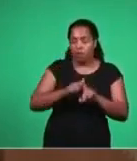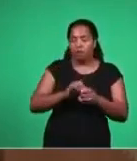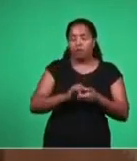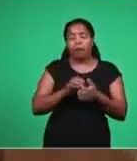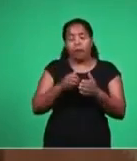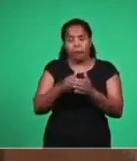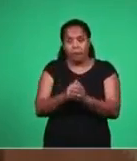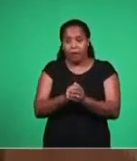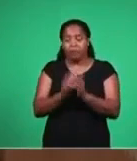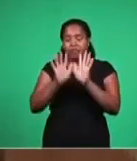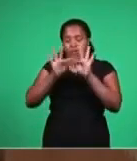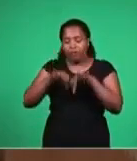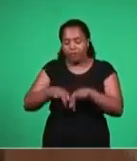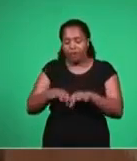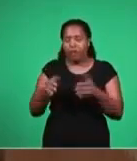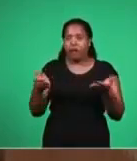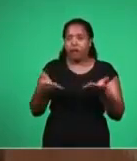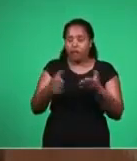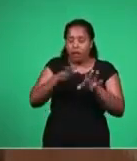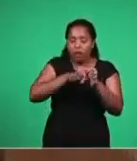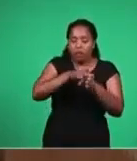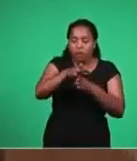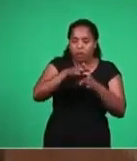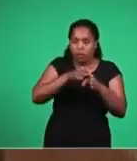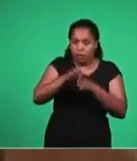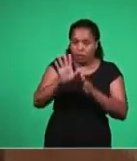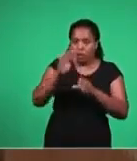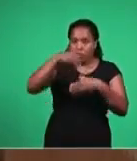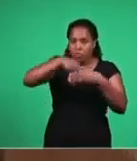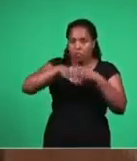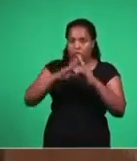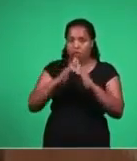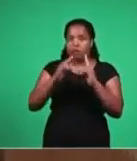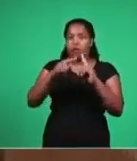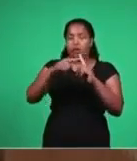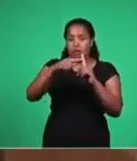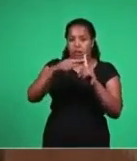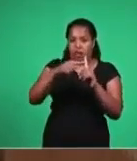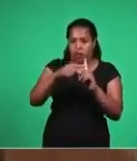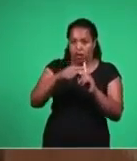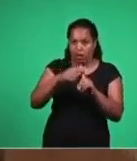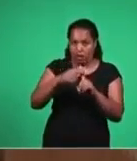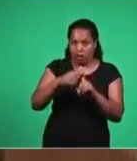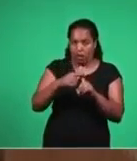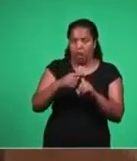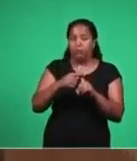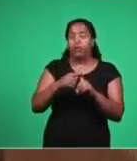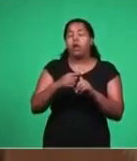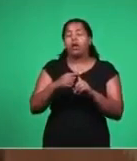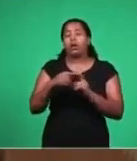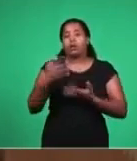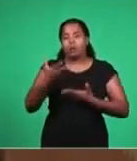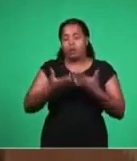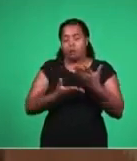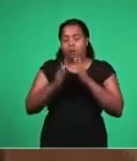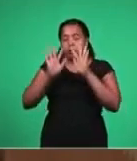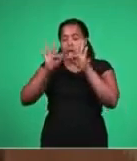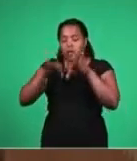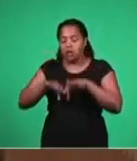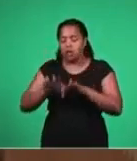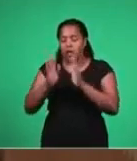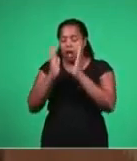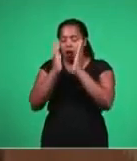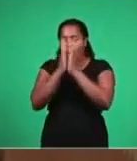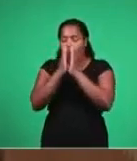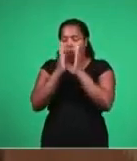compliment always the first Sunday of every month. And so we invite that the brethren may complete the finishing